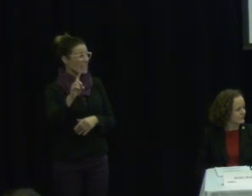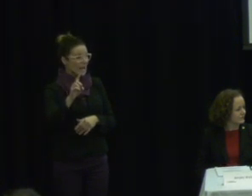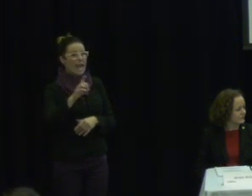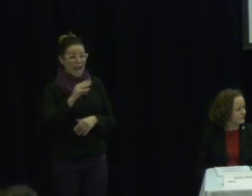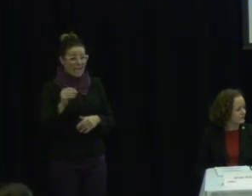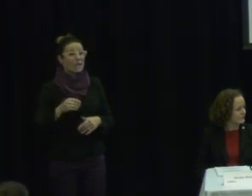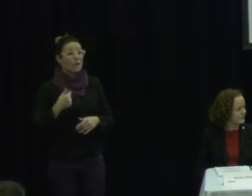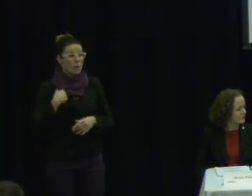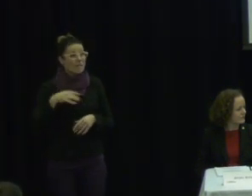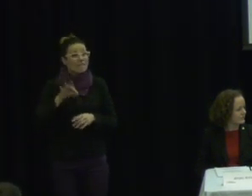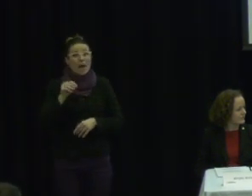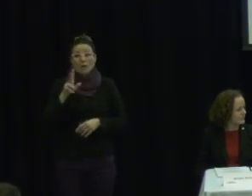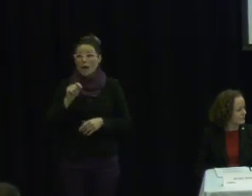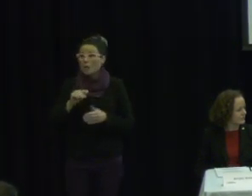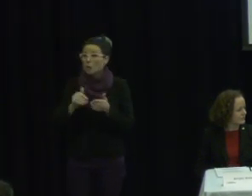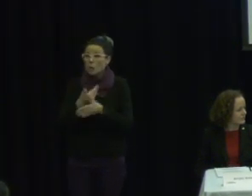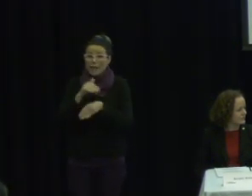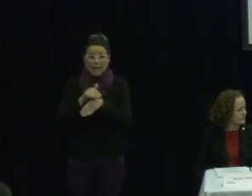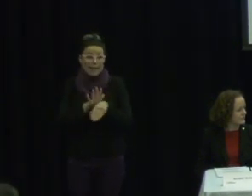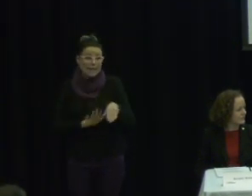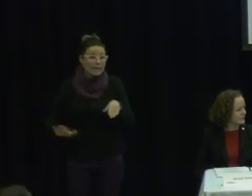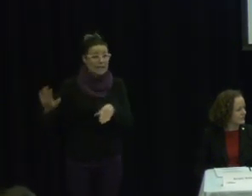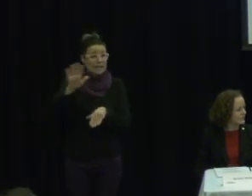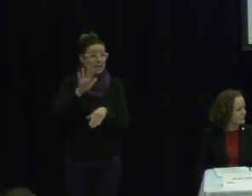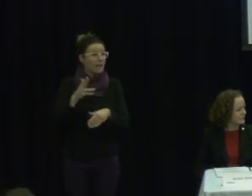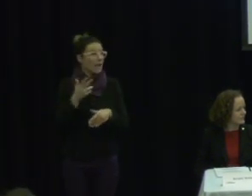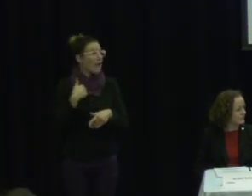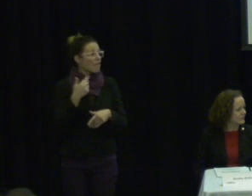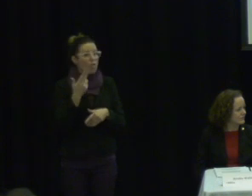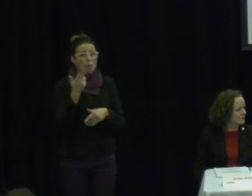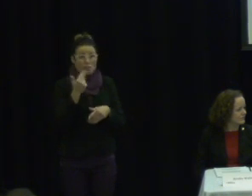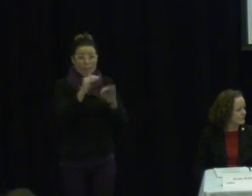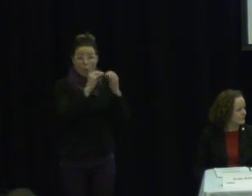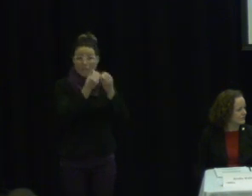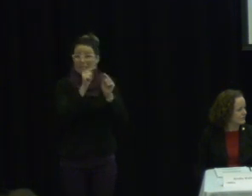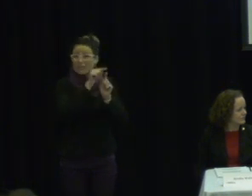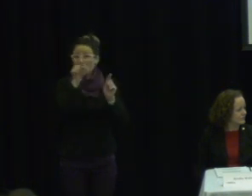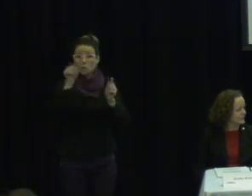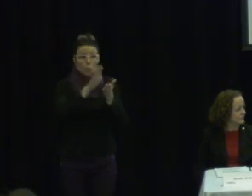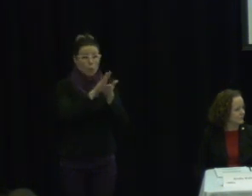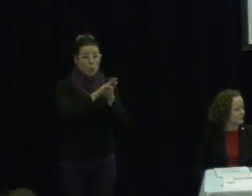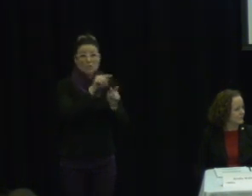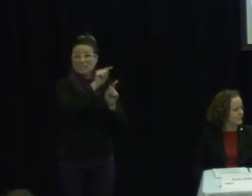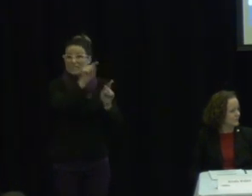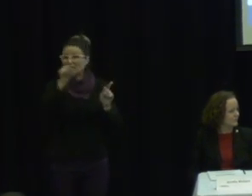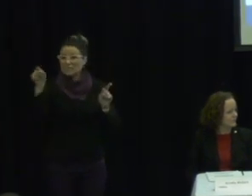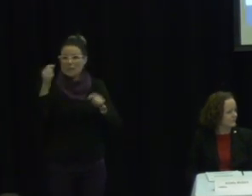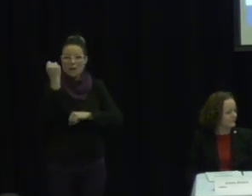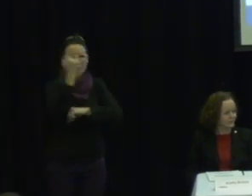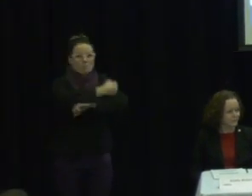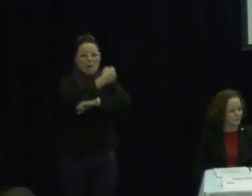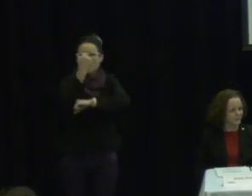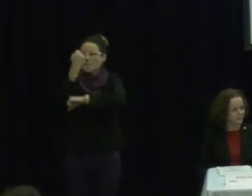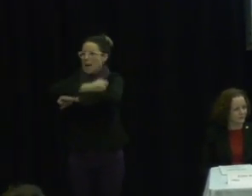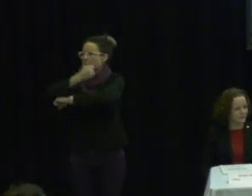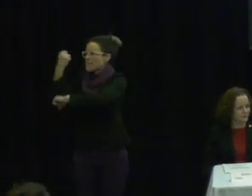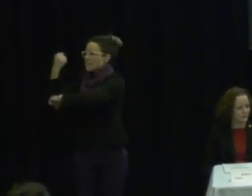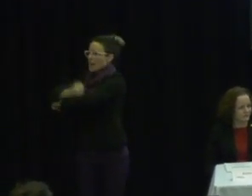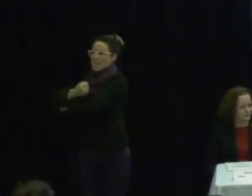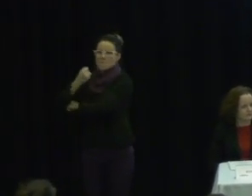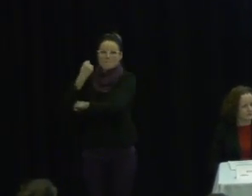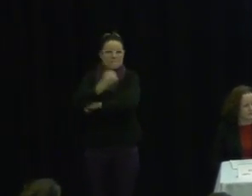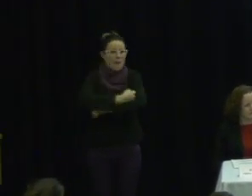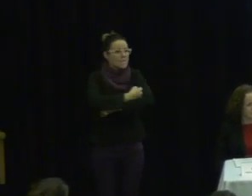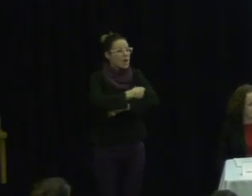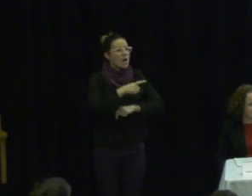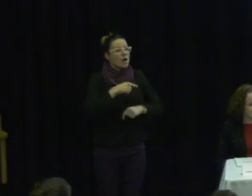England, 13 organizations not merging, but going under completely. And we could have easily, certainly we looked